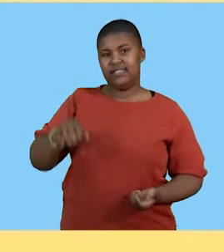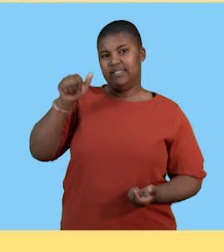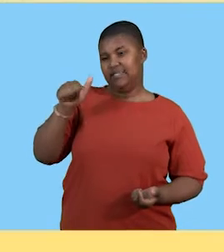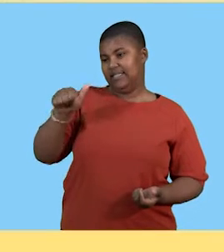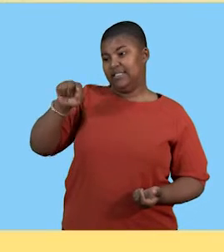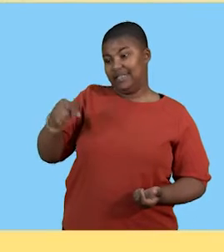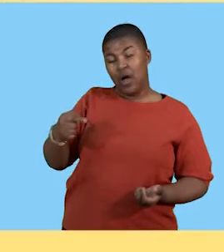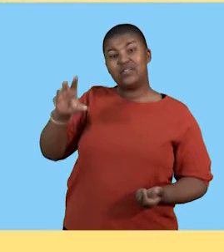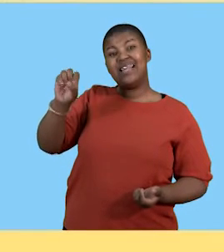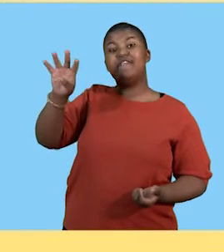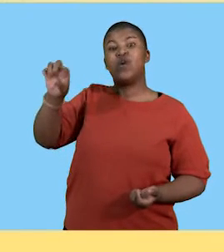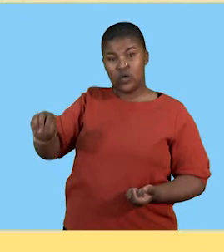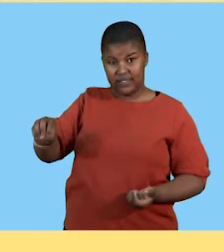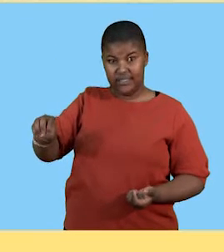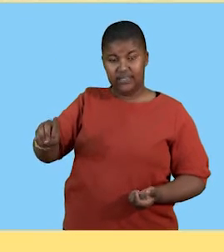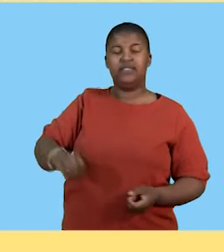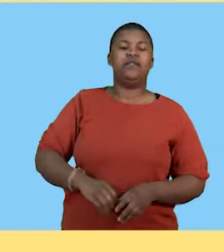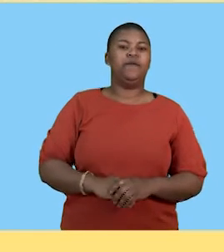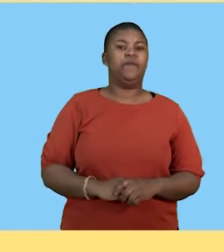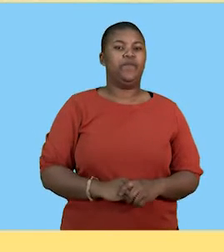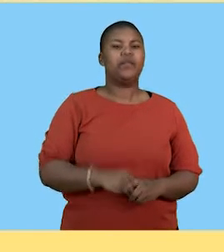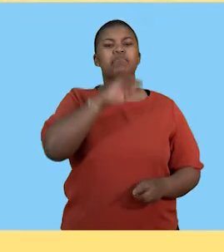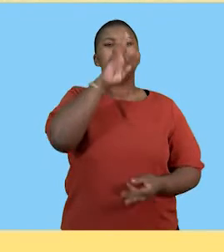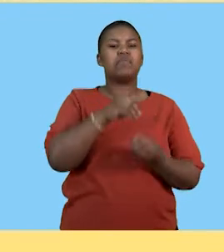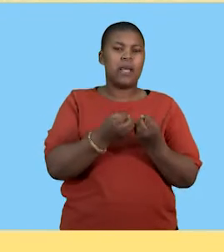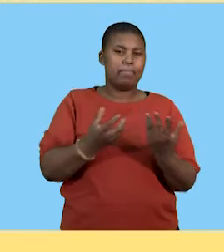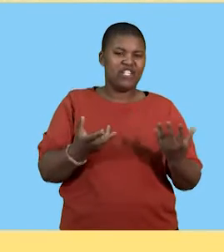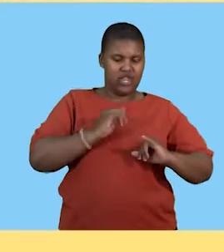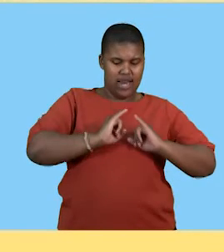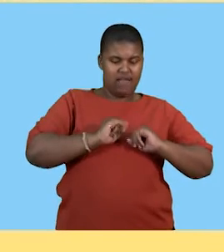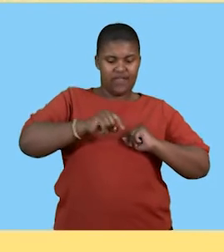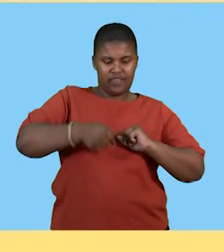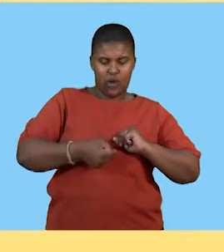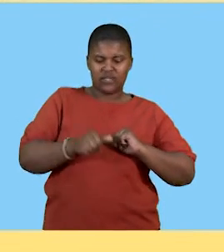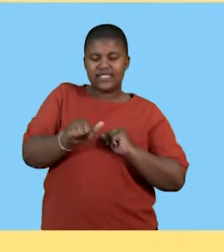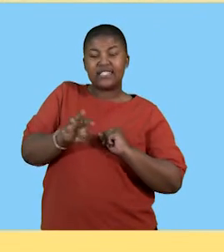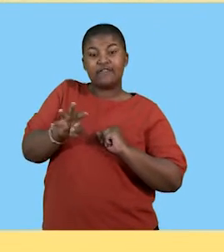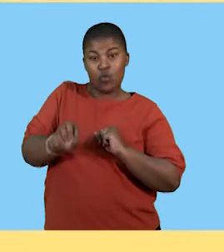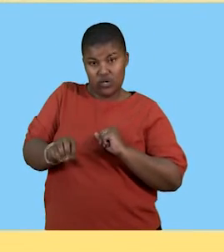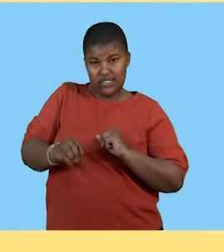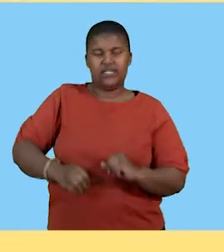my 6,040. All right, that gives me